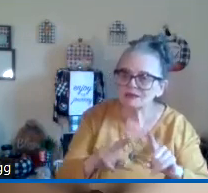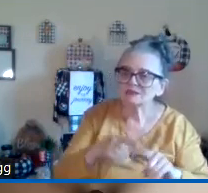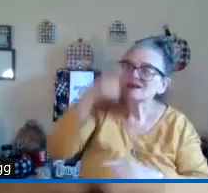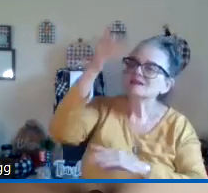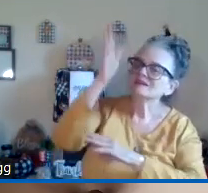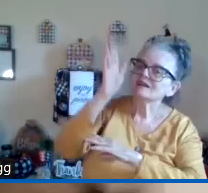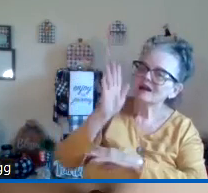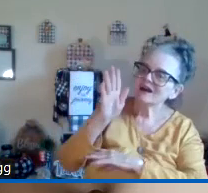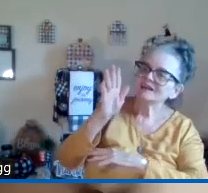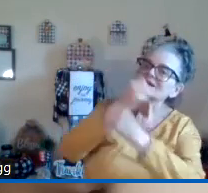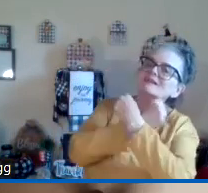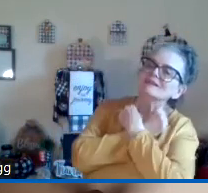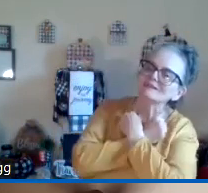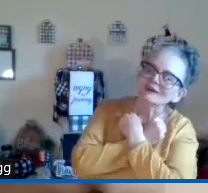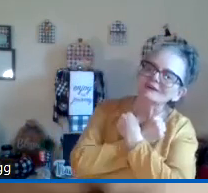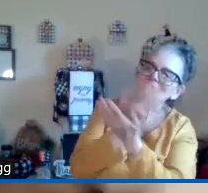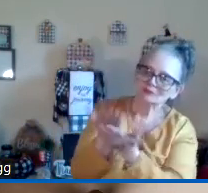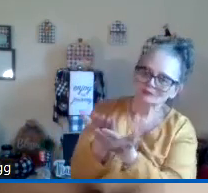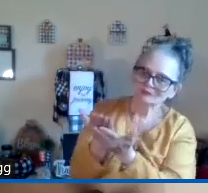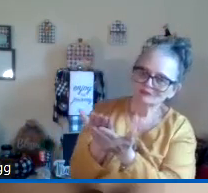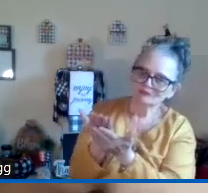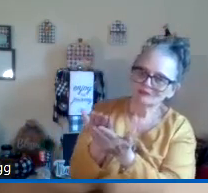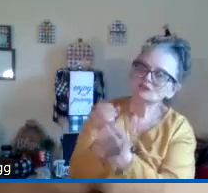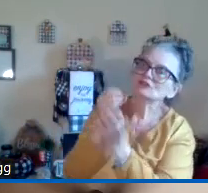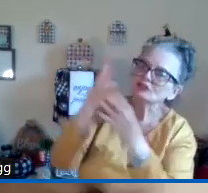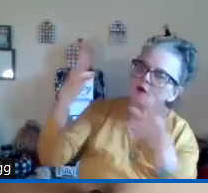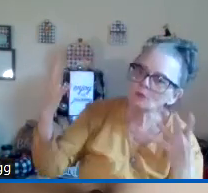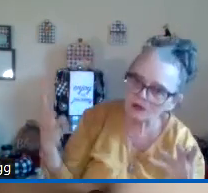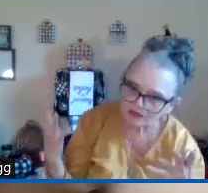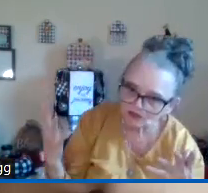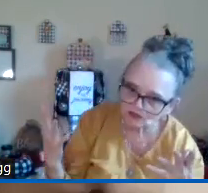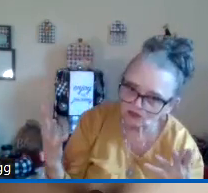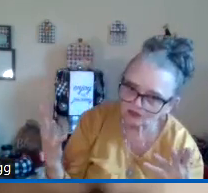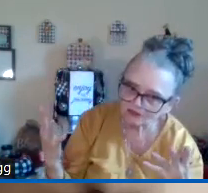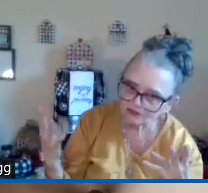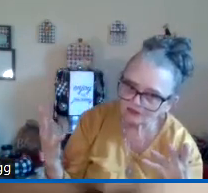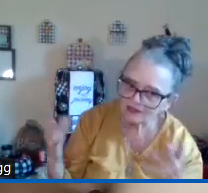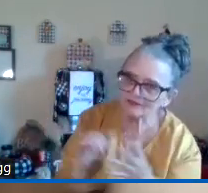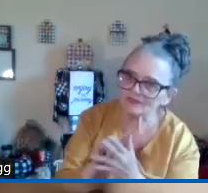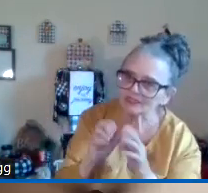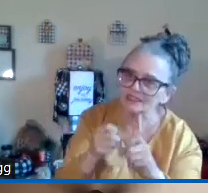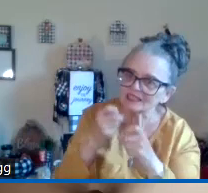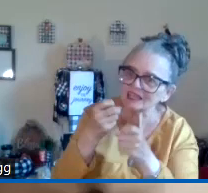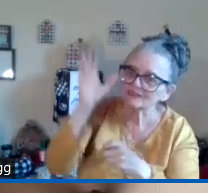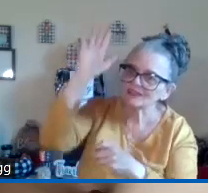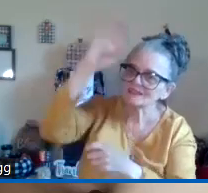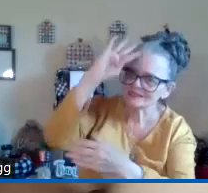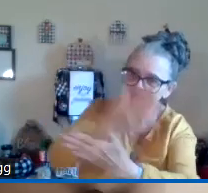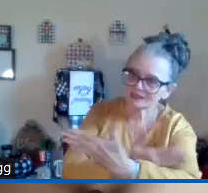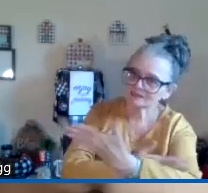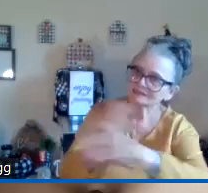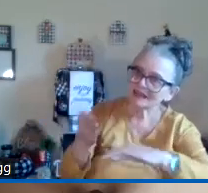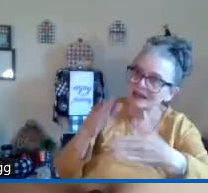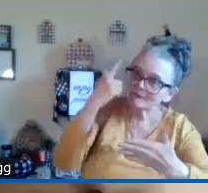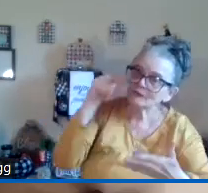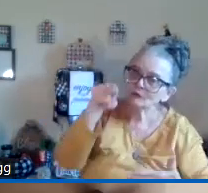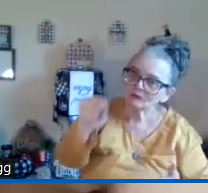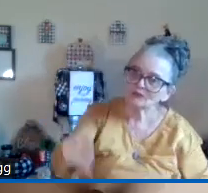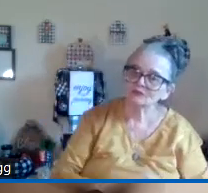Every grass, every tree, animals, people, everything belongs to the